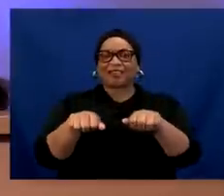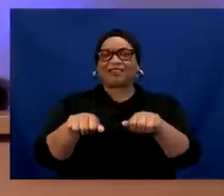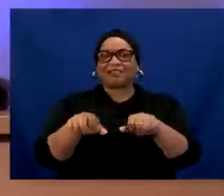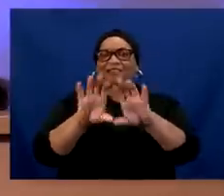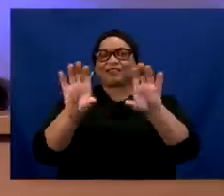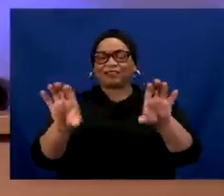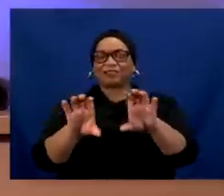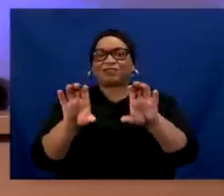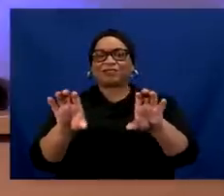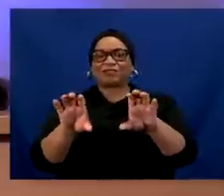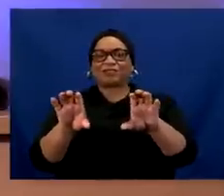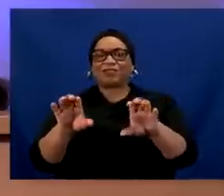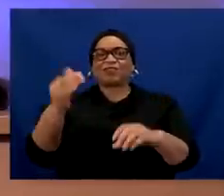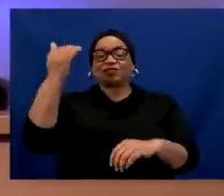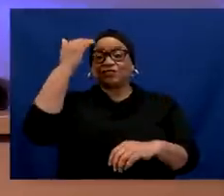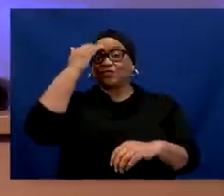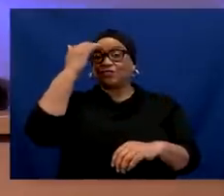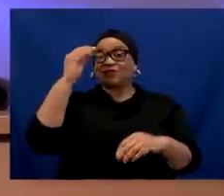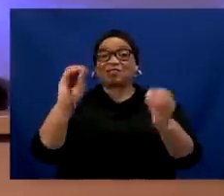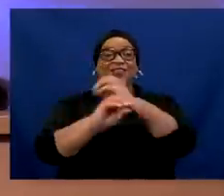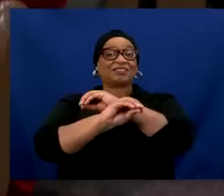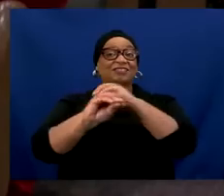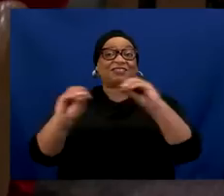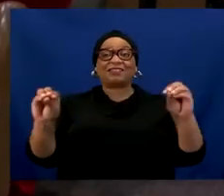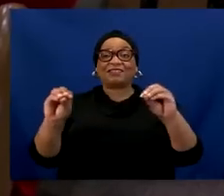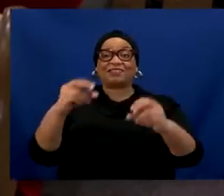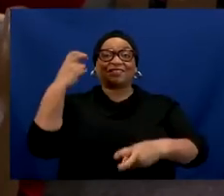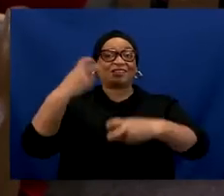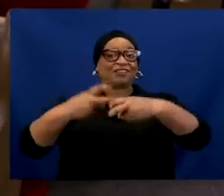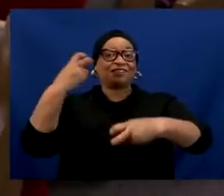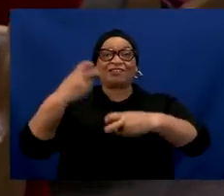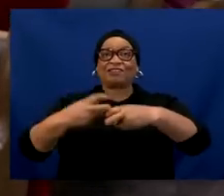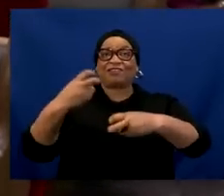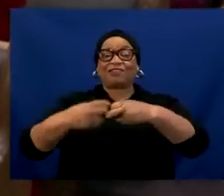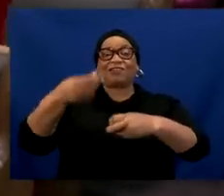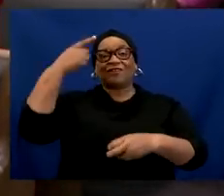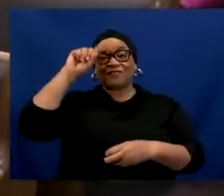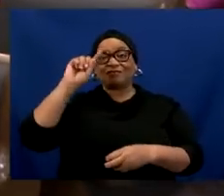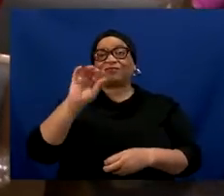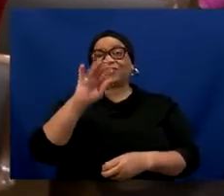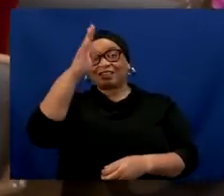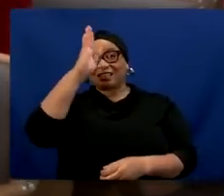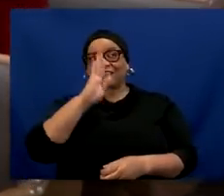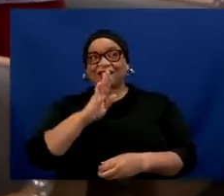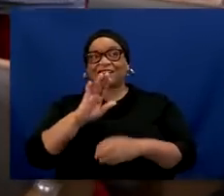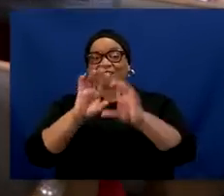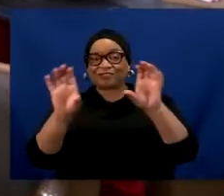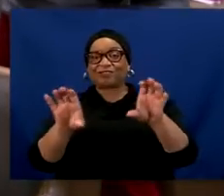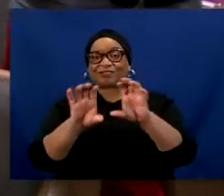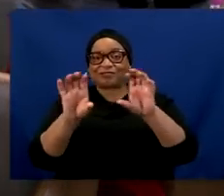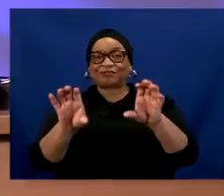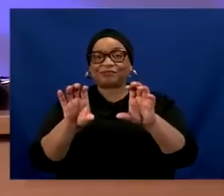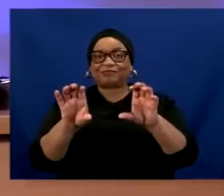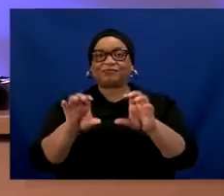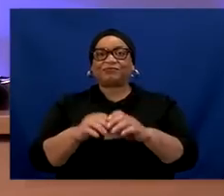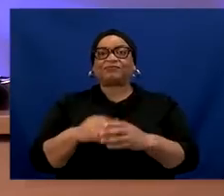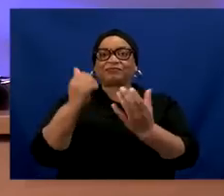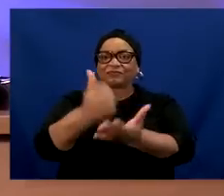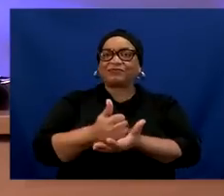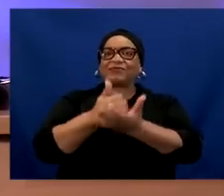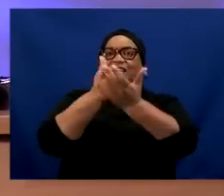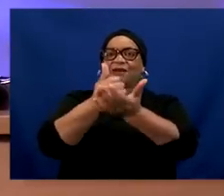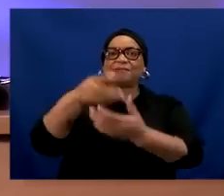know that there is nothing too hard for your God. I need somebody at the Wheeler Avenue Church to help me close this message now and begin